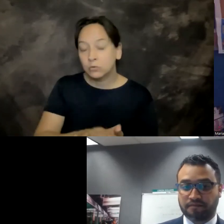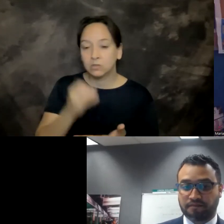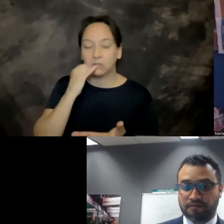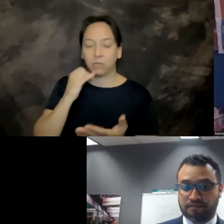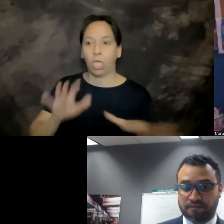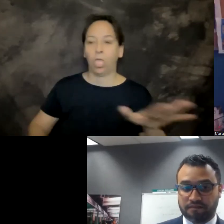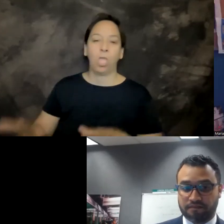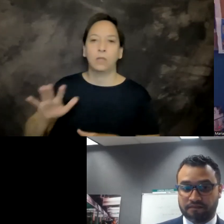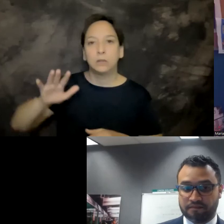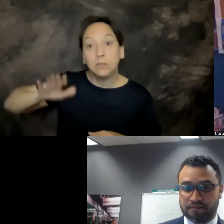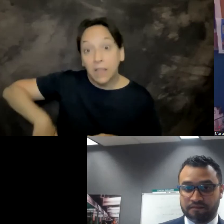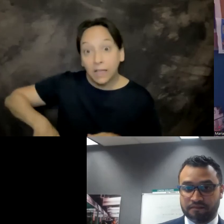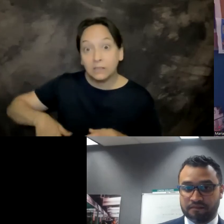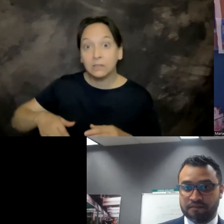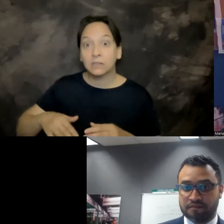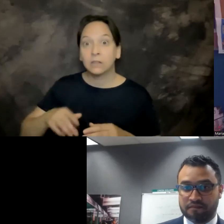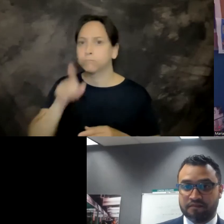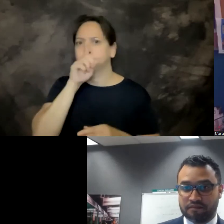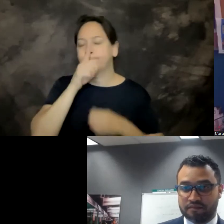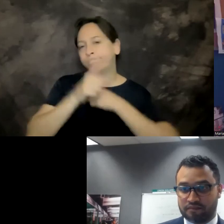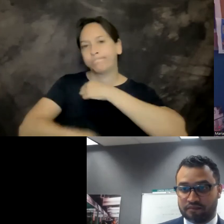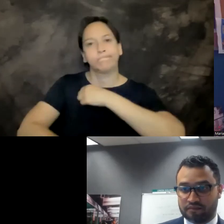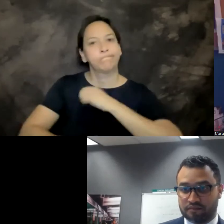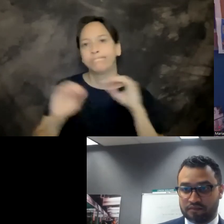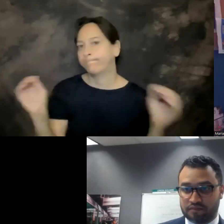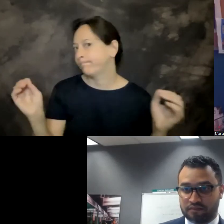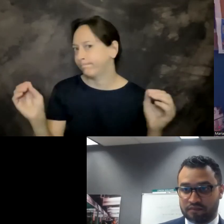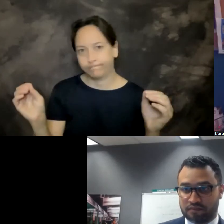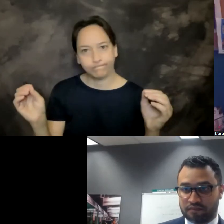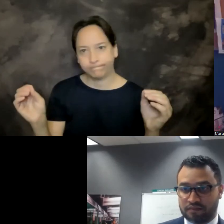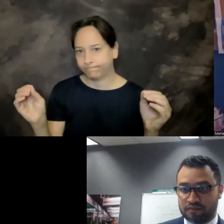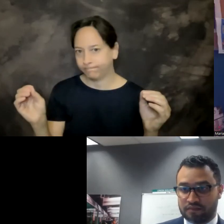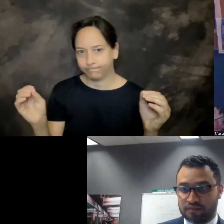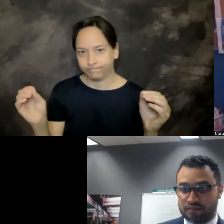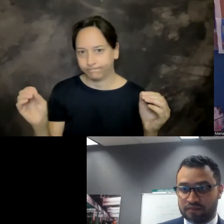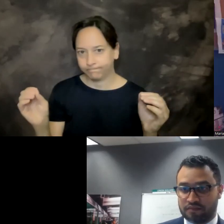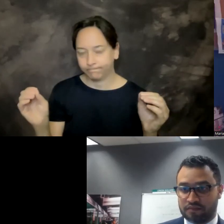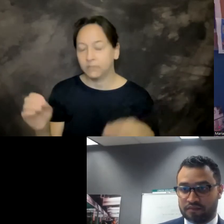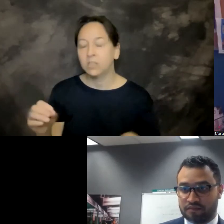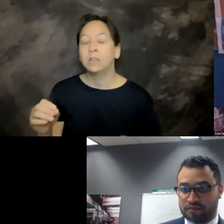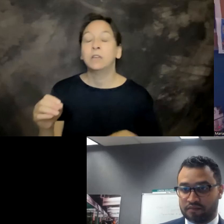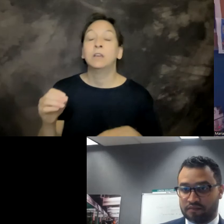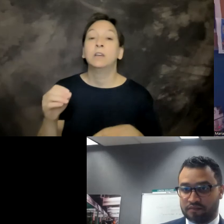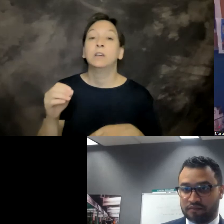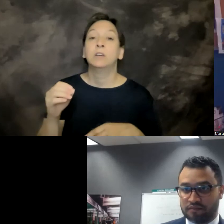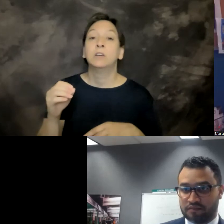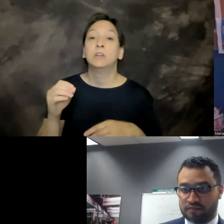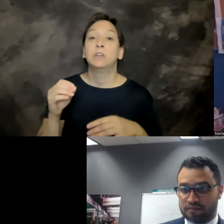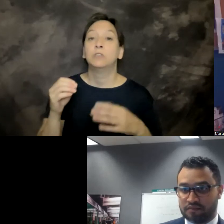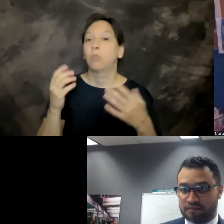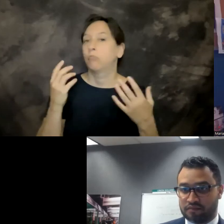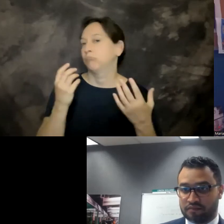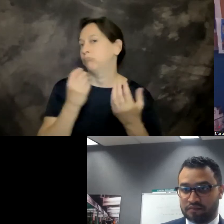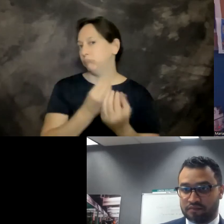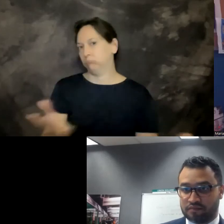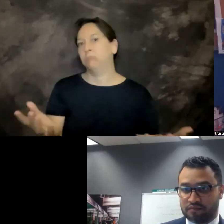be a form of consequence that it's going to harm the students' learning. So just want to name that, Jessica, for you.